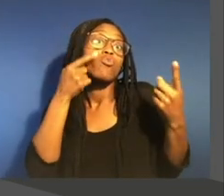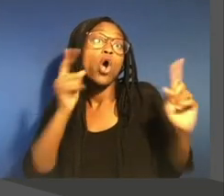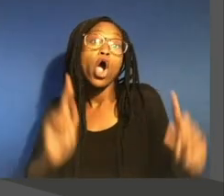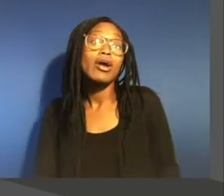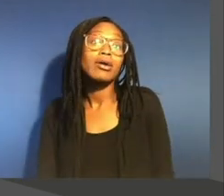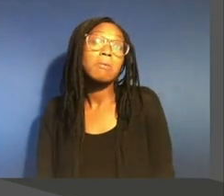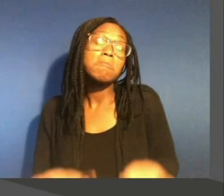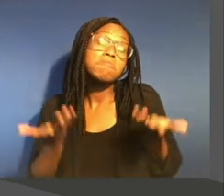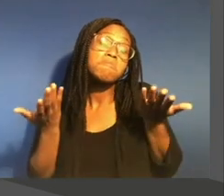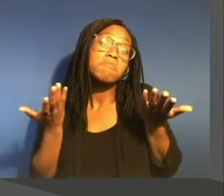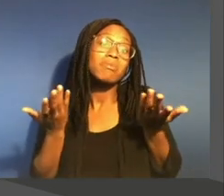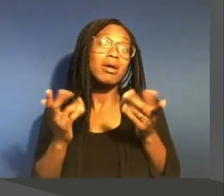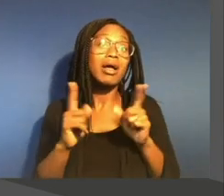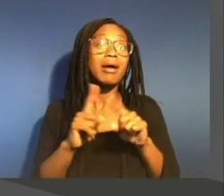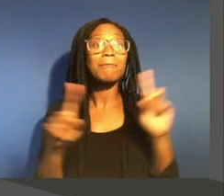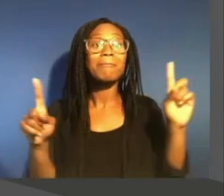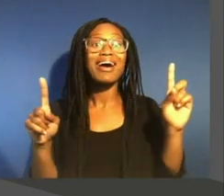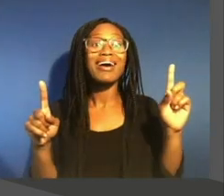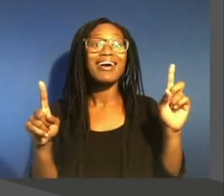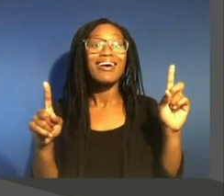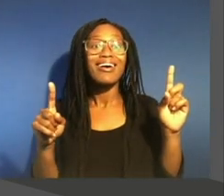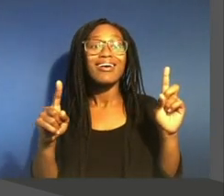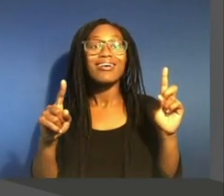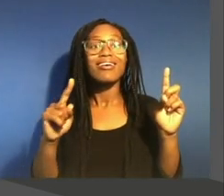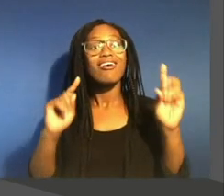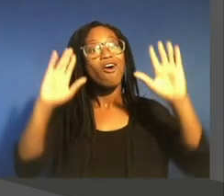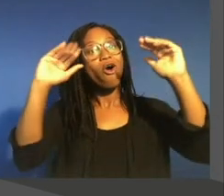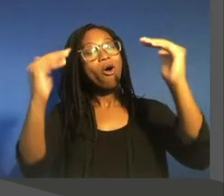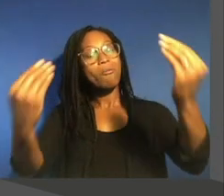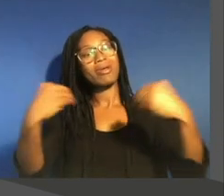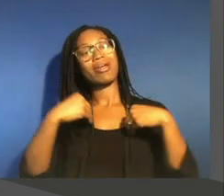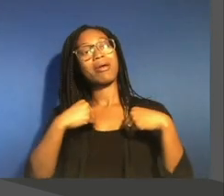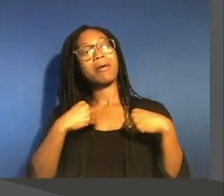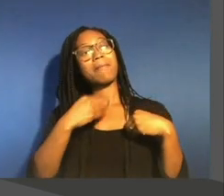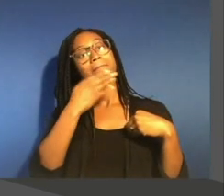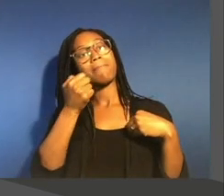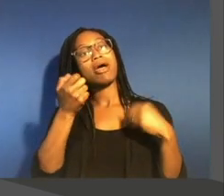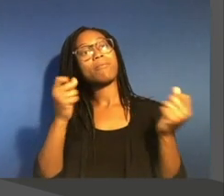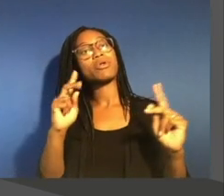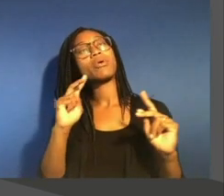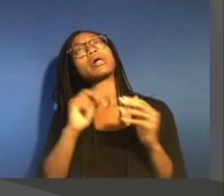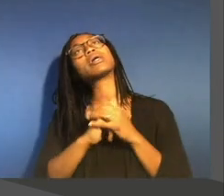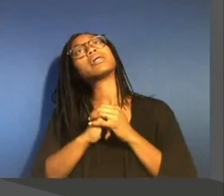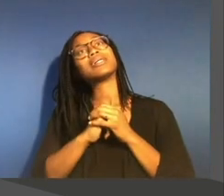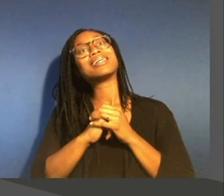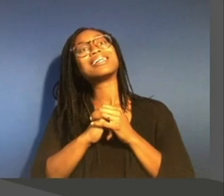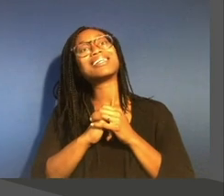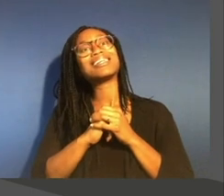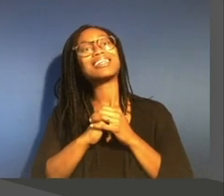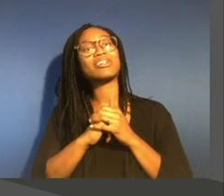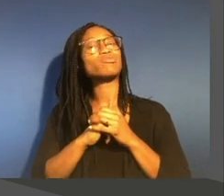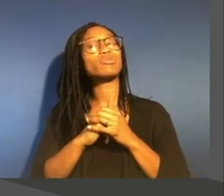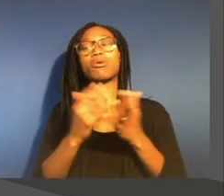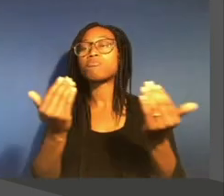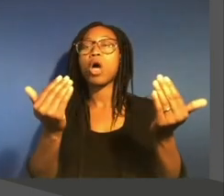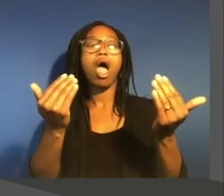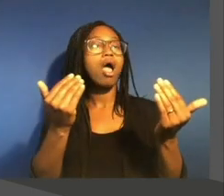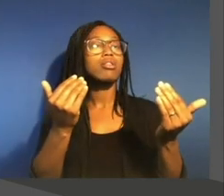But can you tell me a better opportunity to try to make as many mistakes as we can